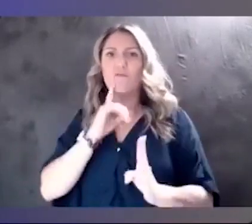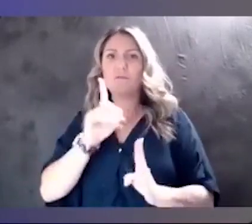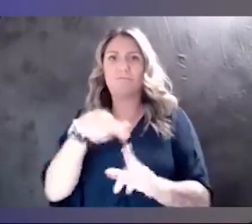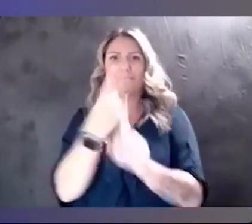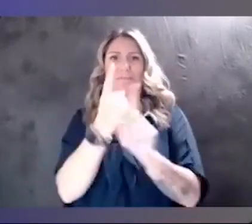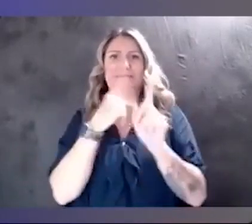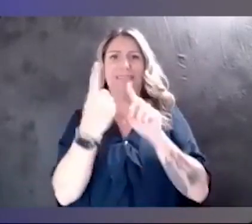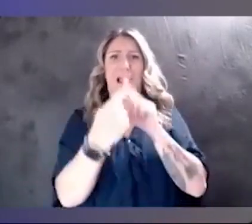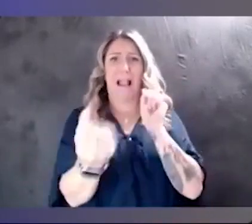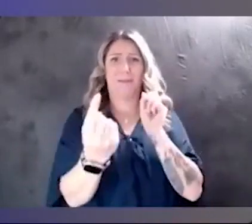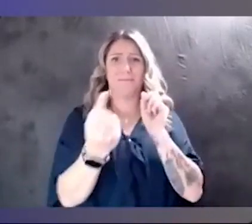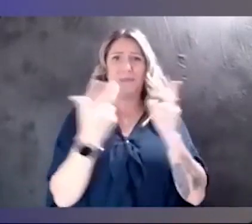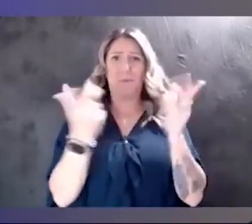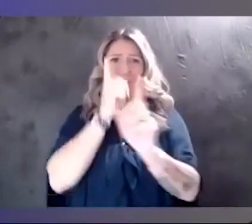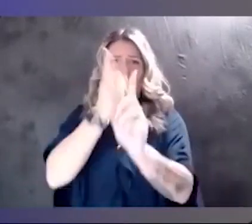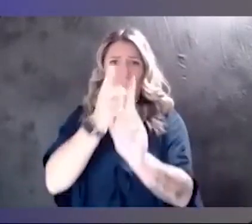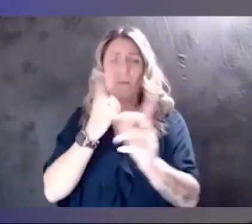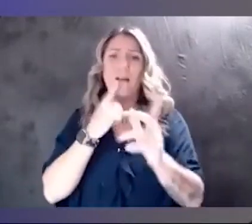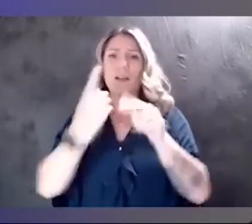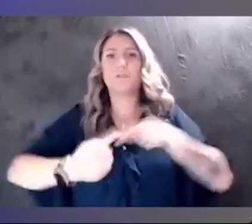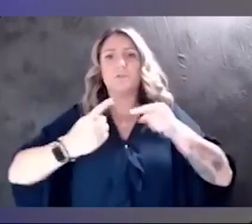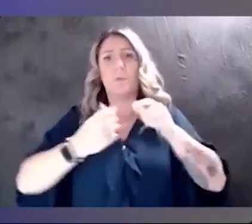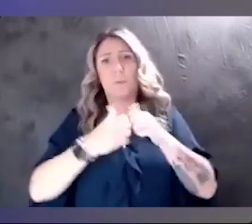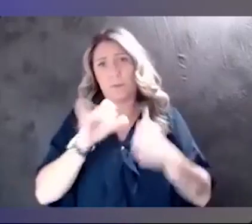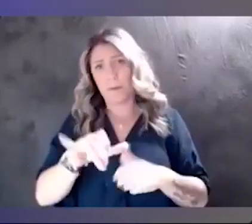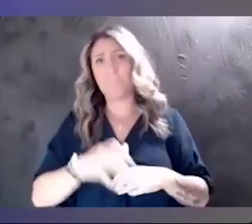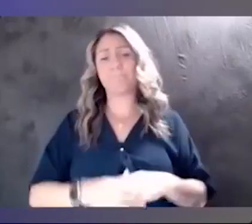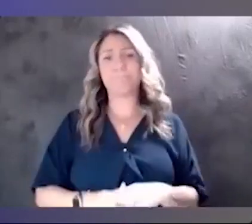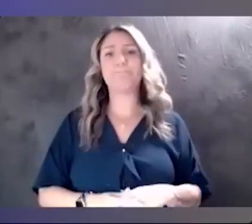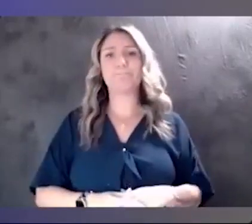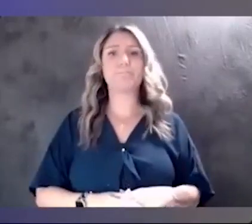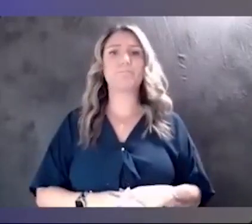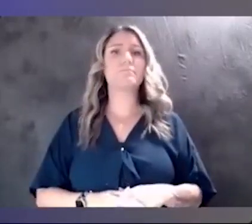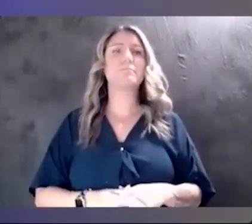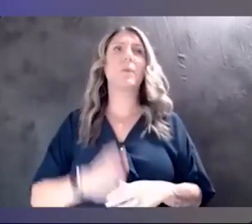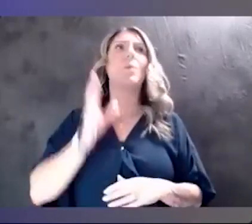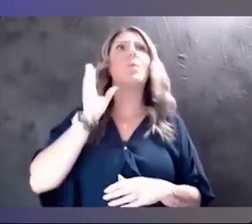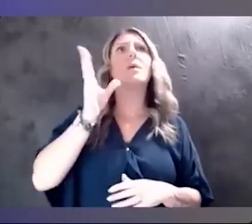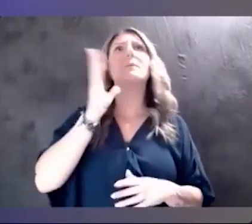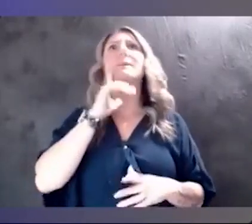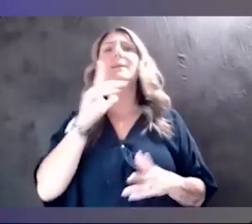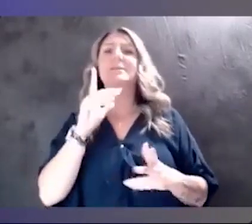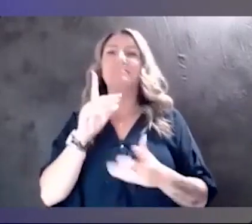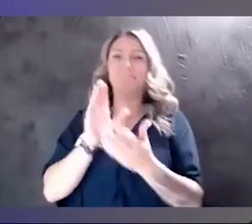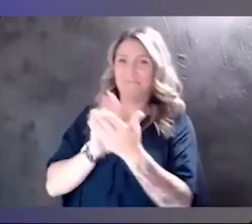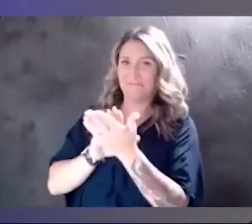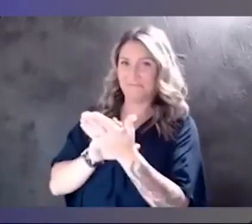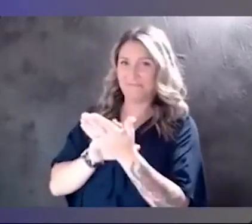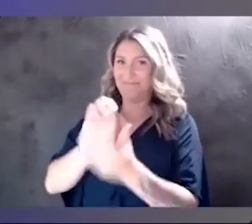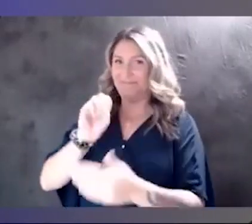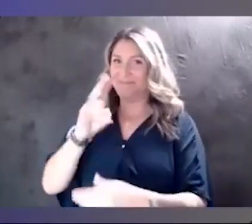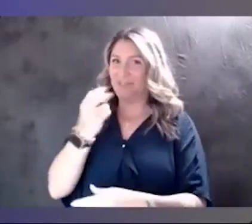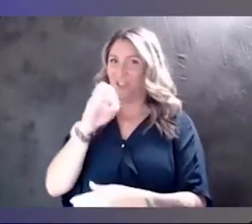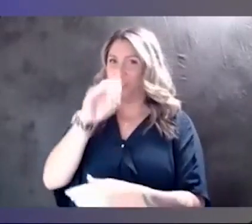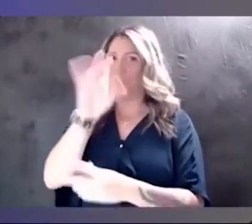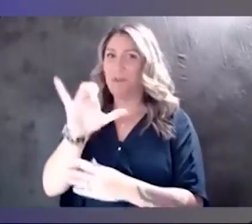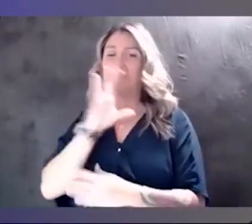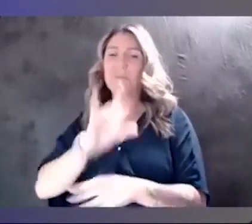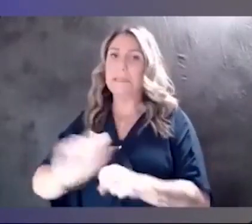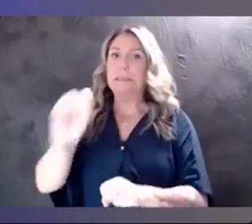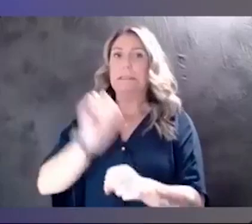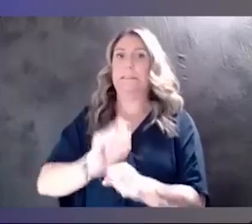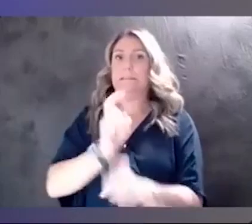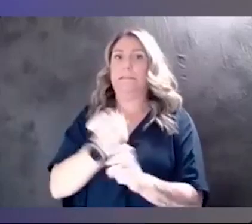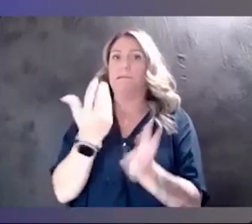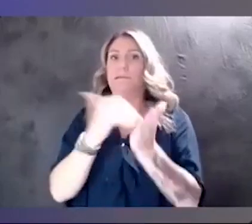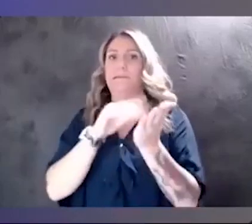So I struggle with it. It's going to be, Shelby, I give you kudos. You're going to work hard this year again, just like you and your nurses last